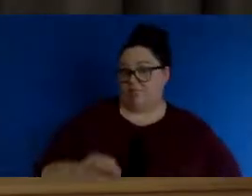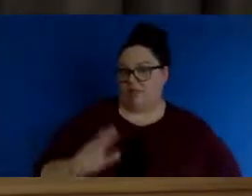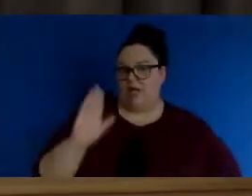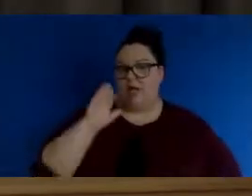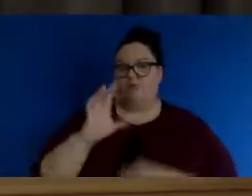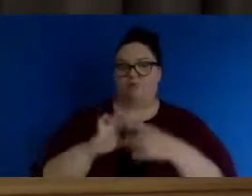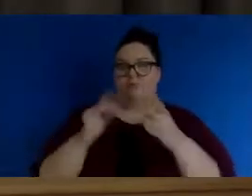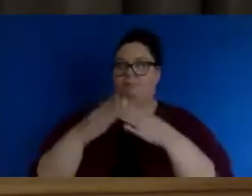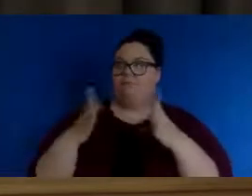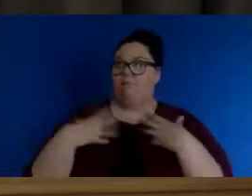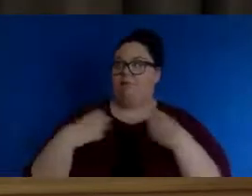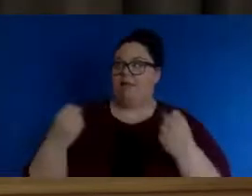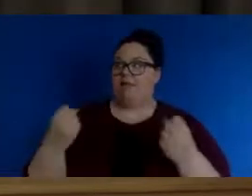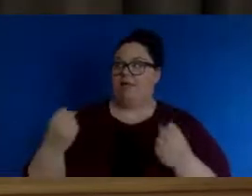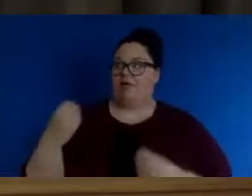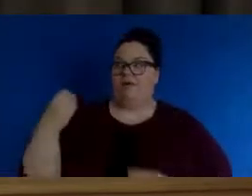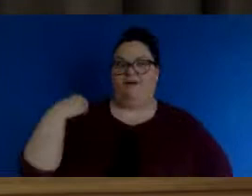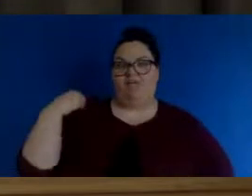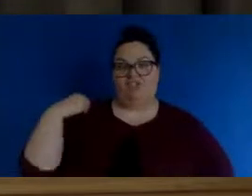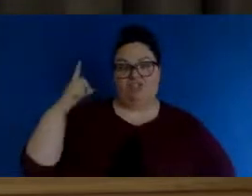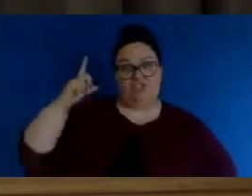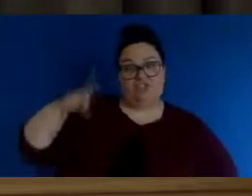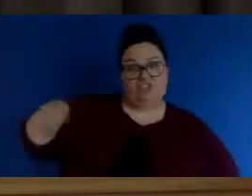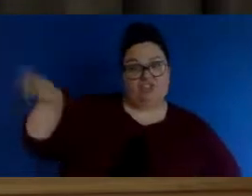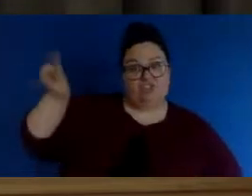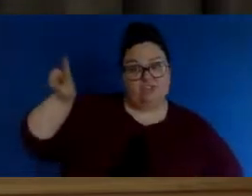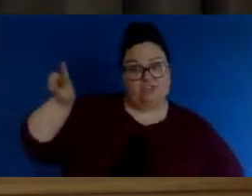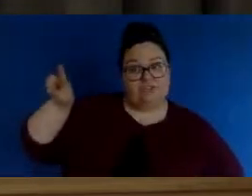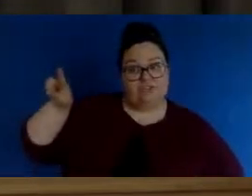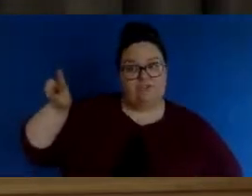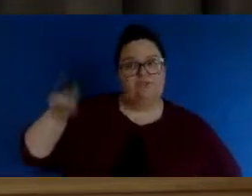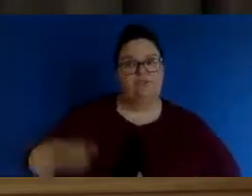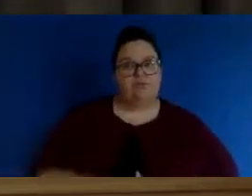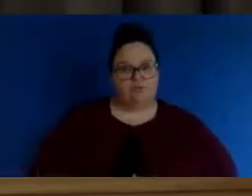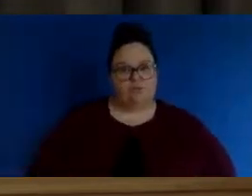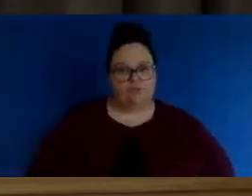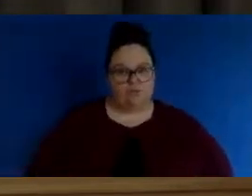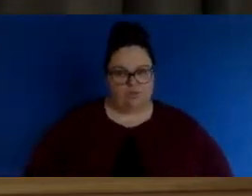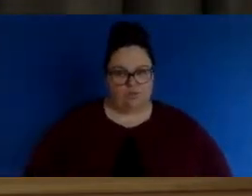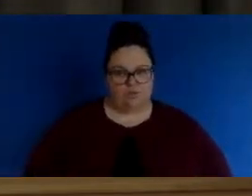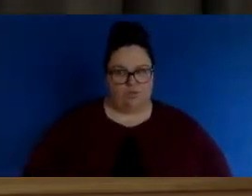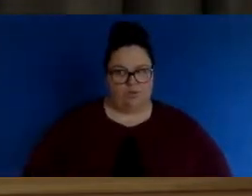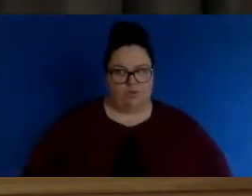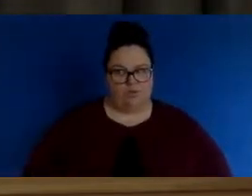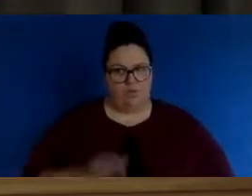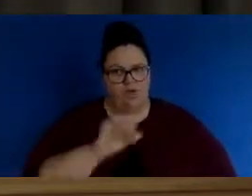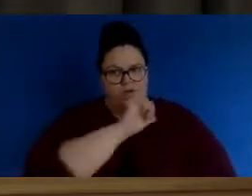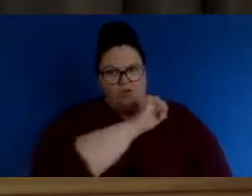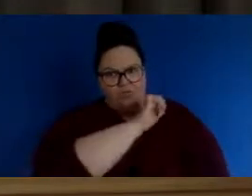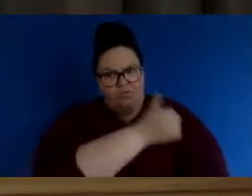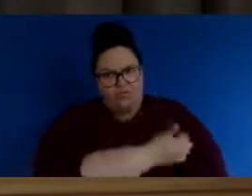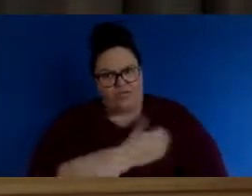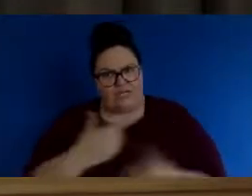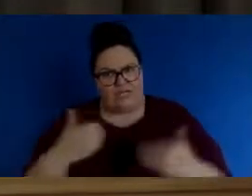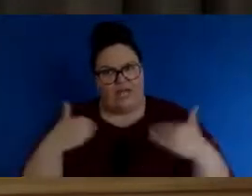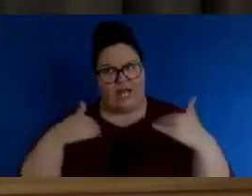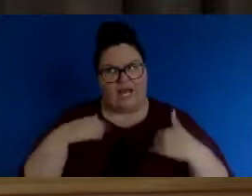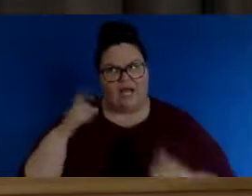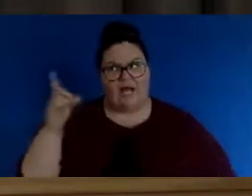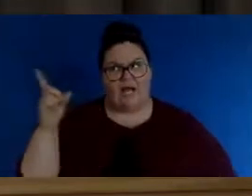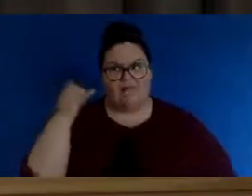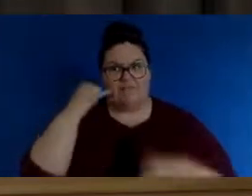health officers have a tremendous amount of authority in making decisions. And